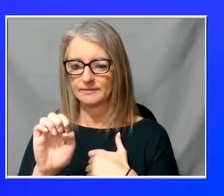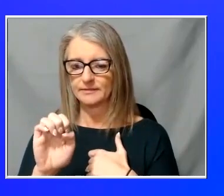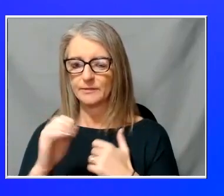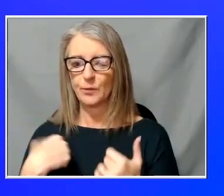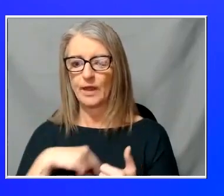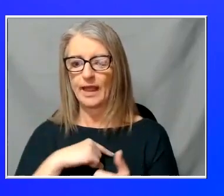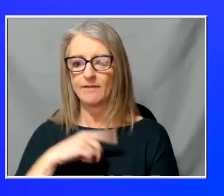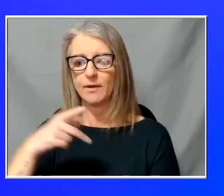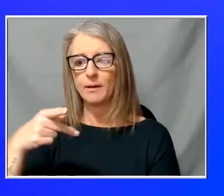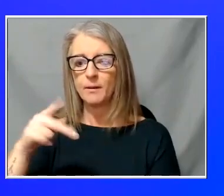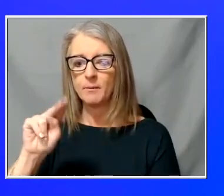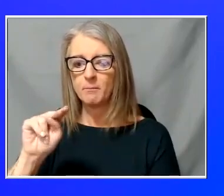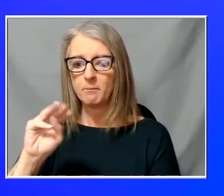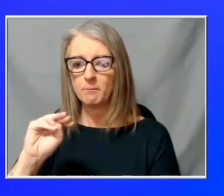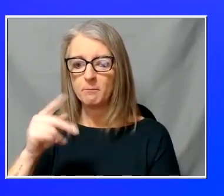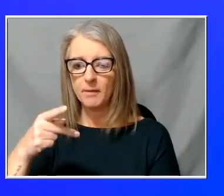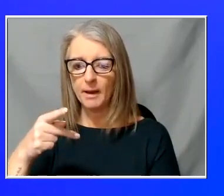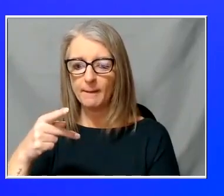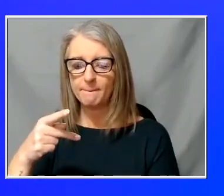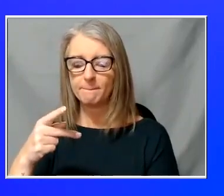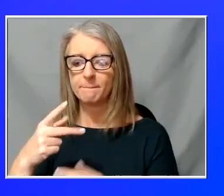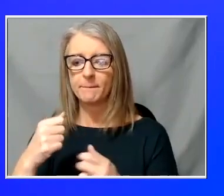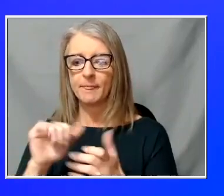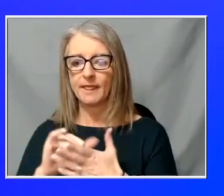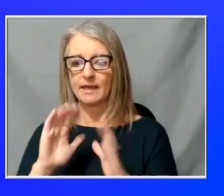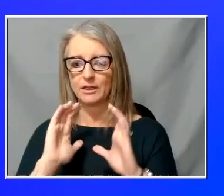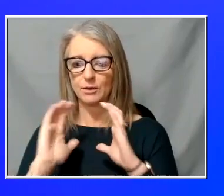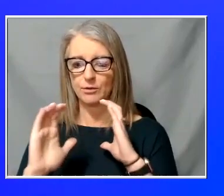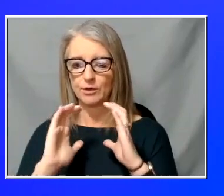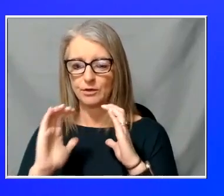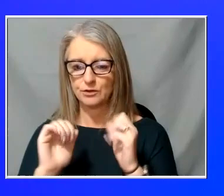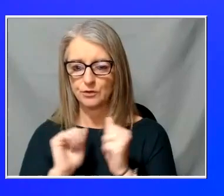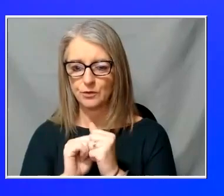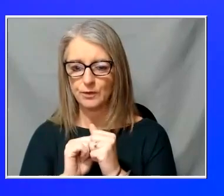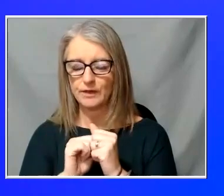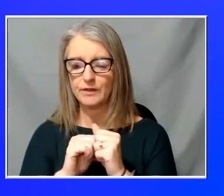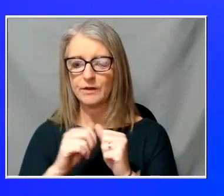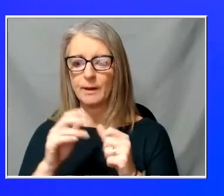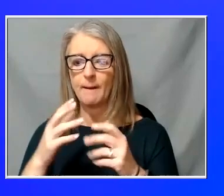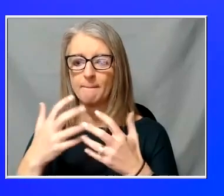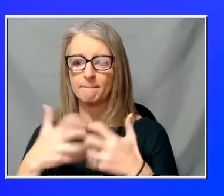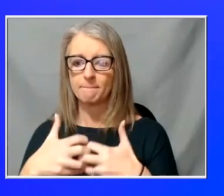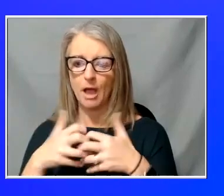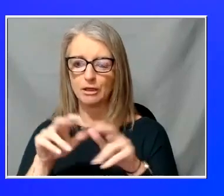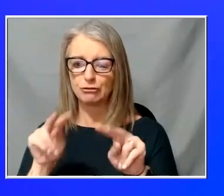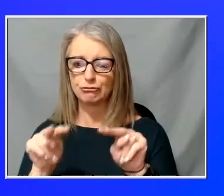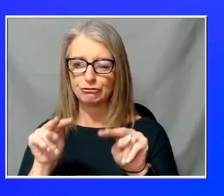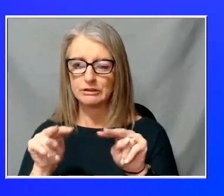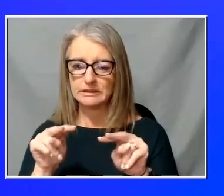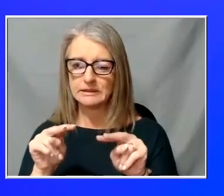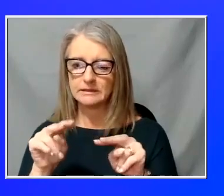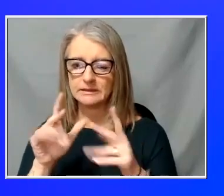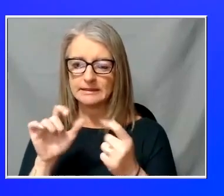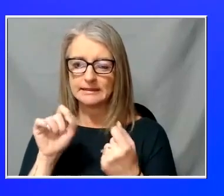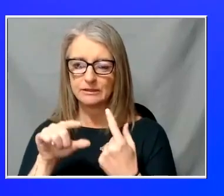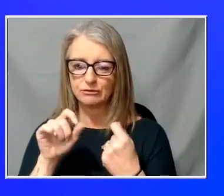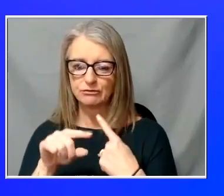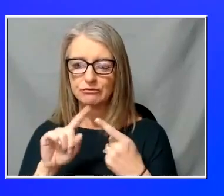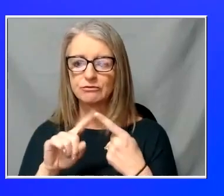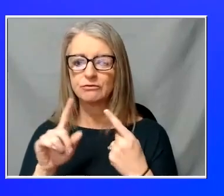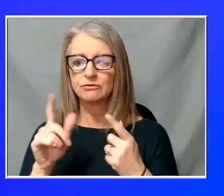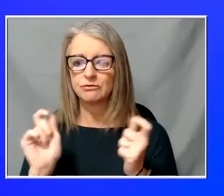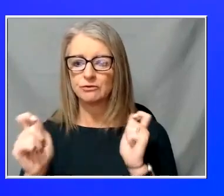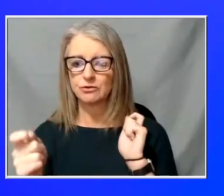market that can communicate with continuous glucose monitoring sensor to adjust the